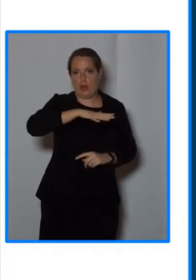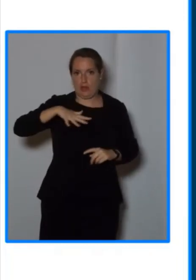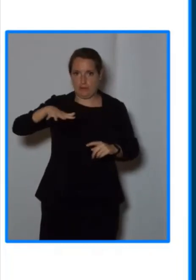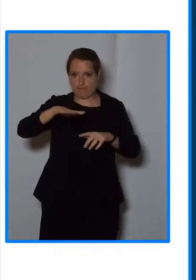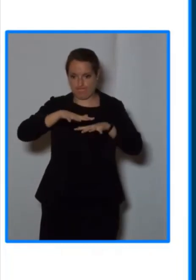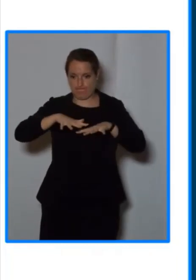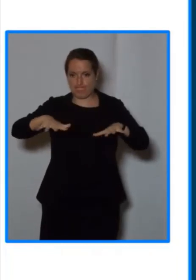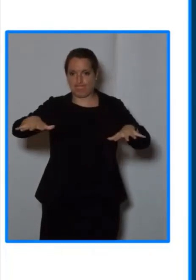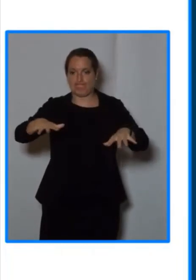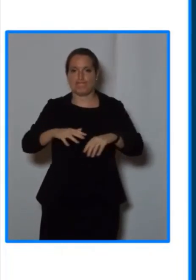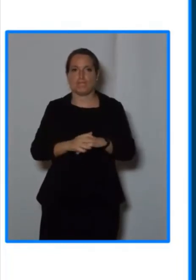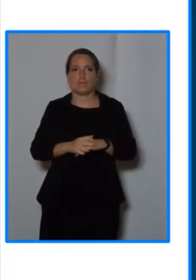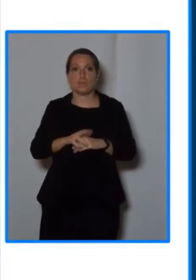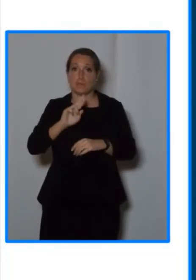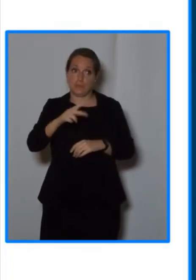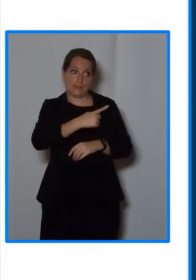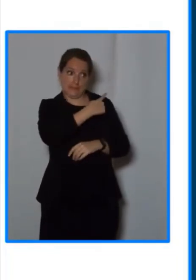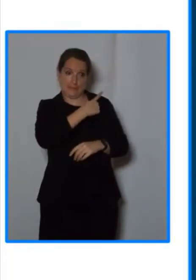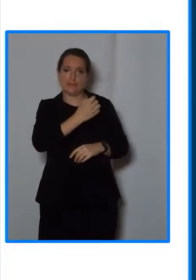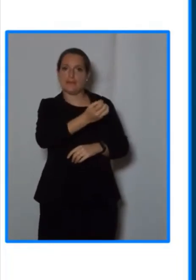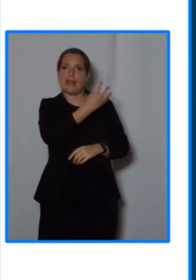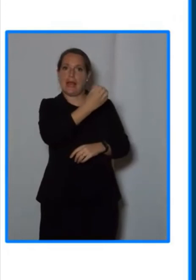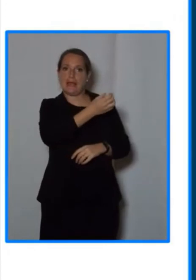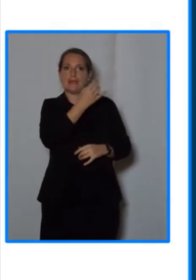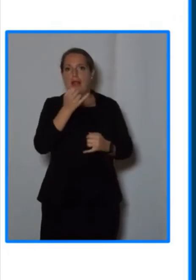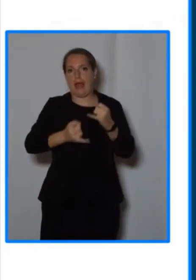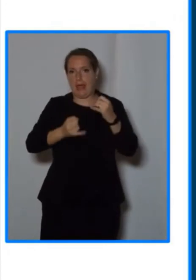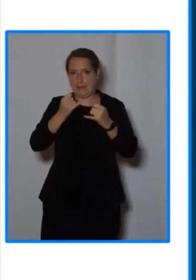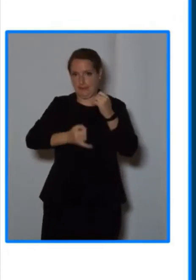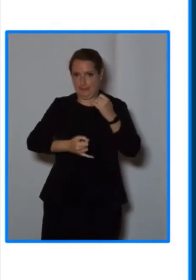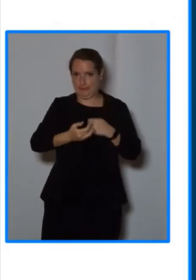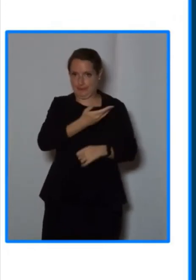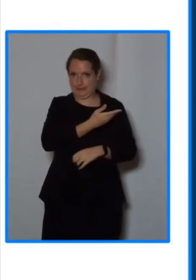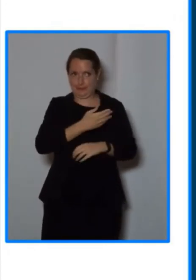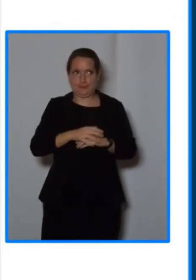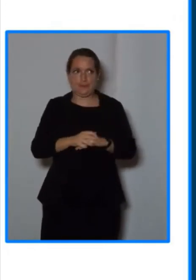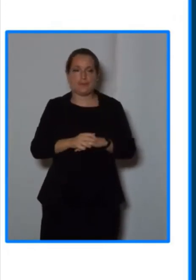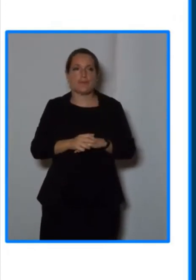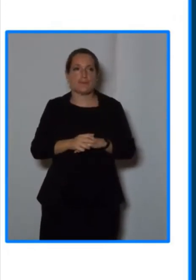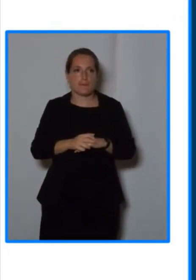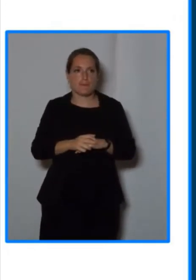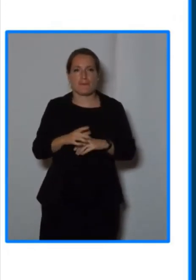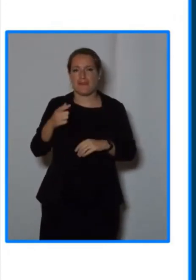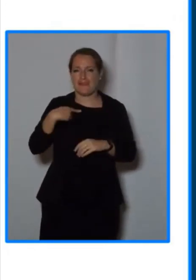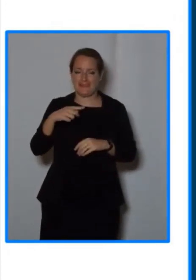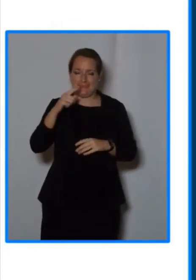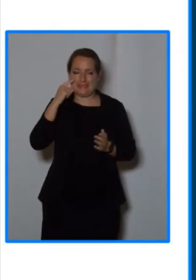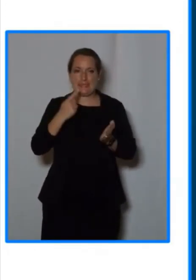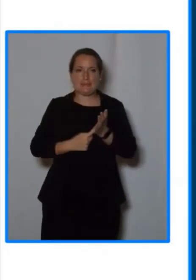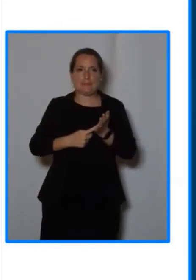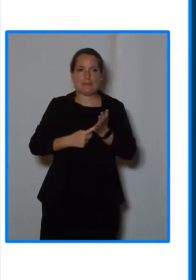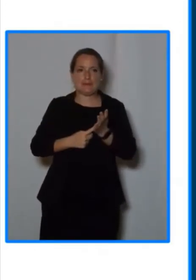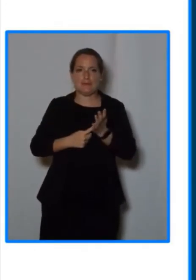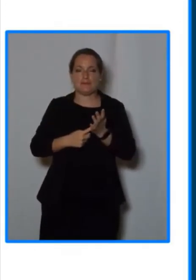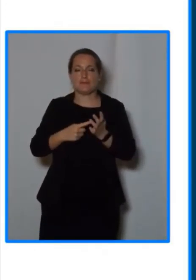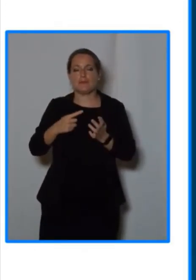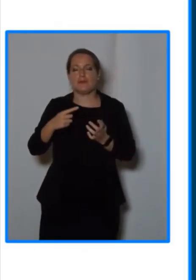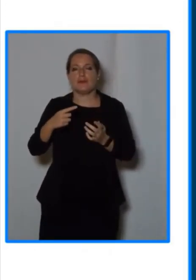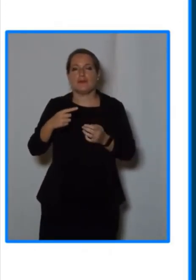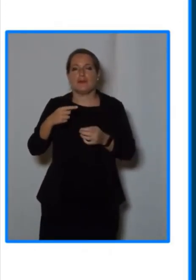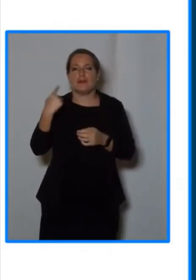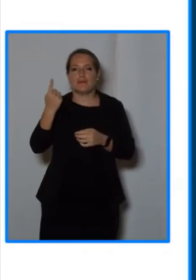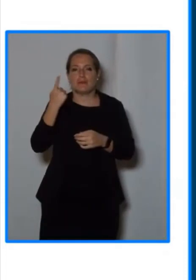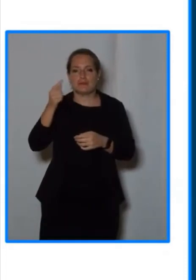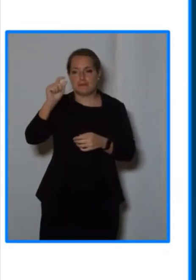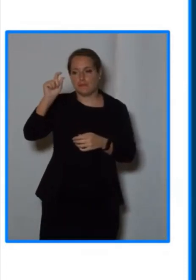And then this is the last slide. I stumbled upon this quote by Adam Grant, who is an organizational psychologist, and I